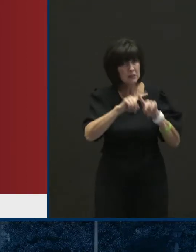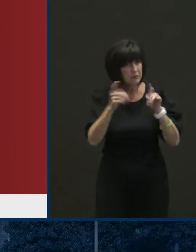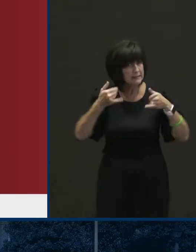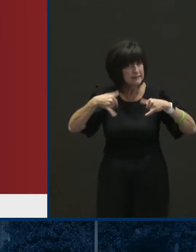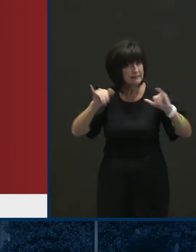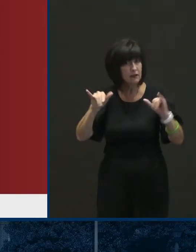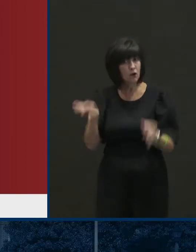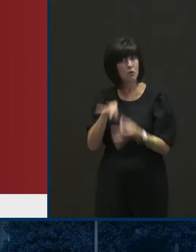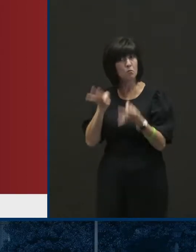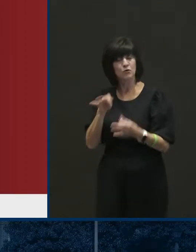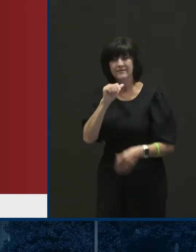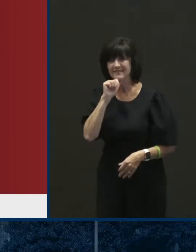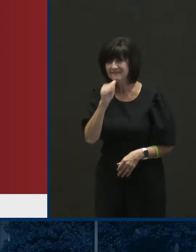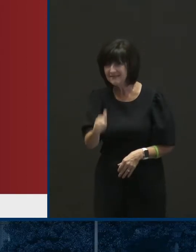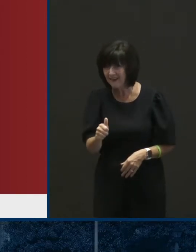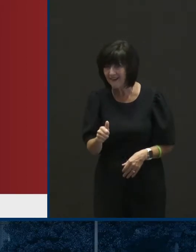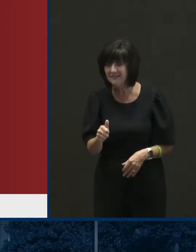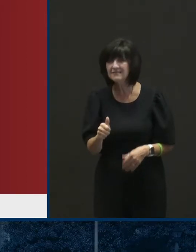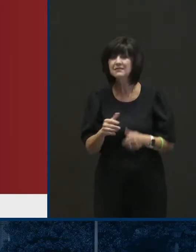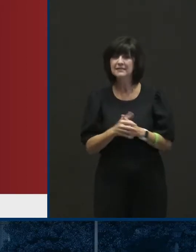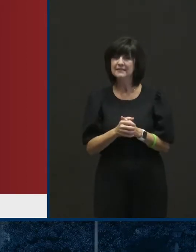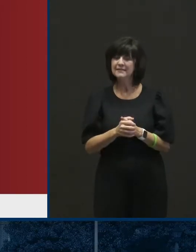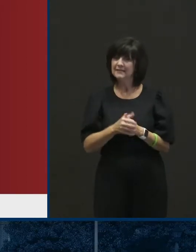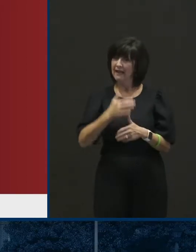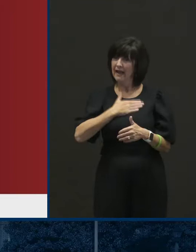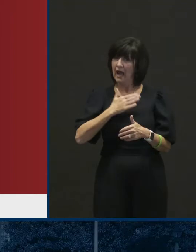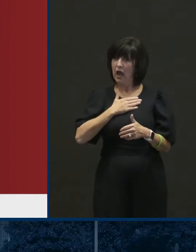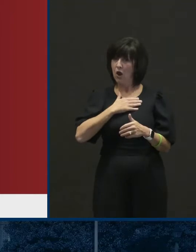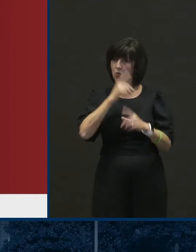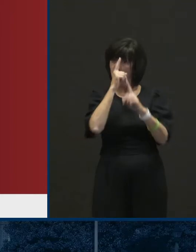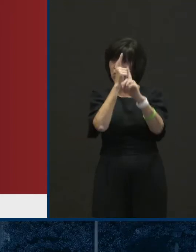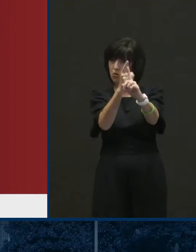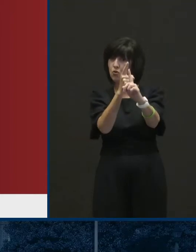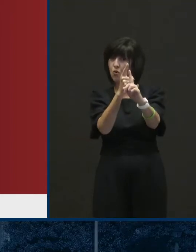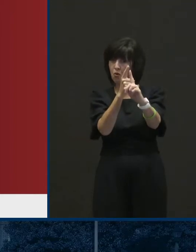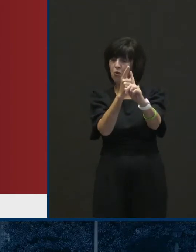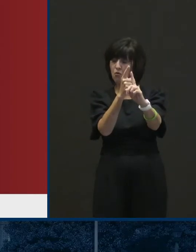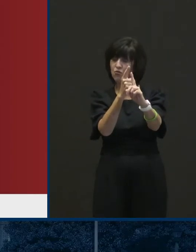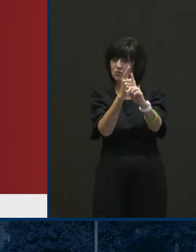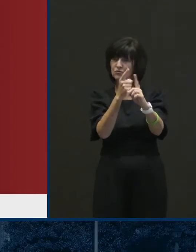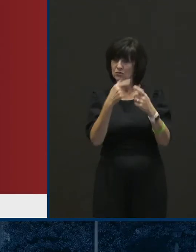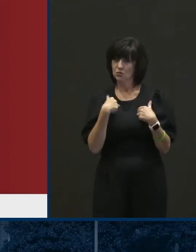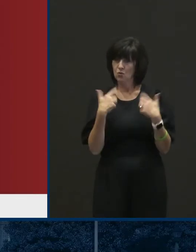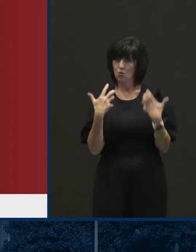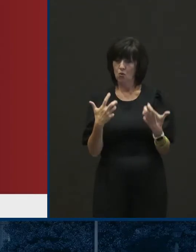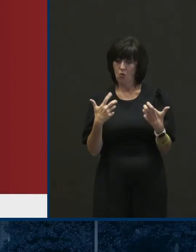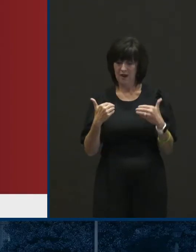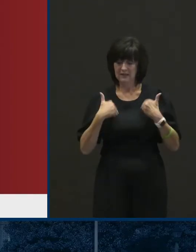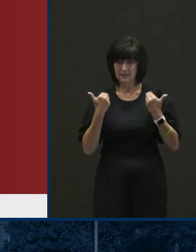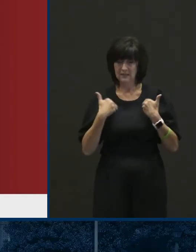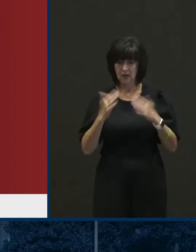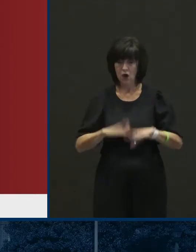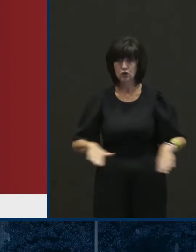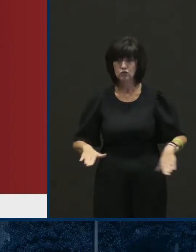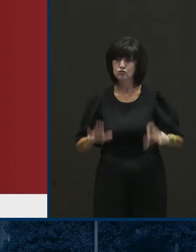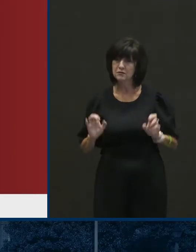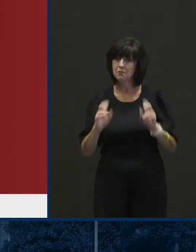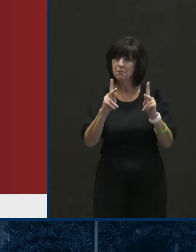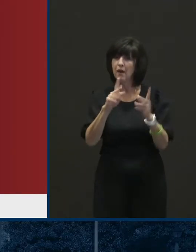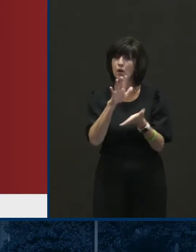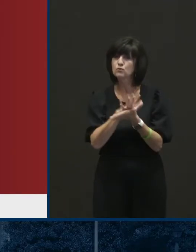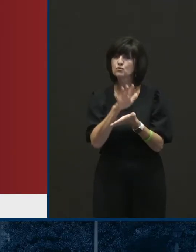said time and time again, are number one, to get our children, our young children, back in school and in front of teachers